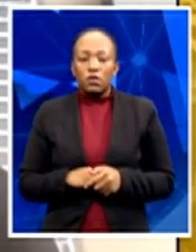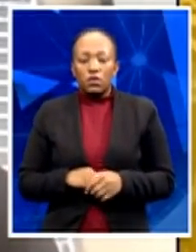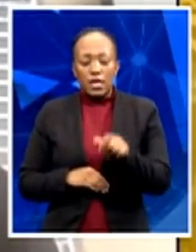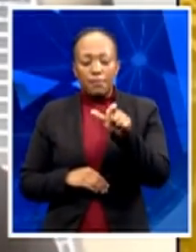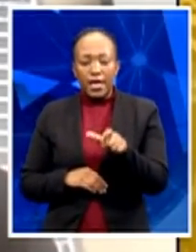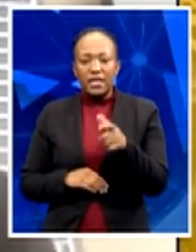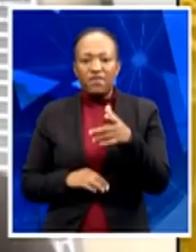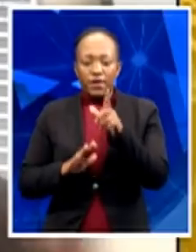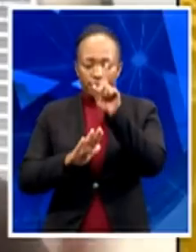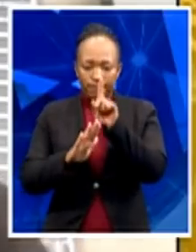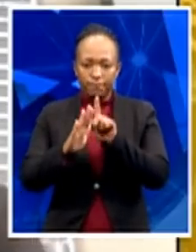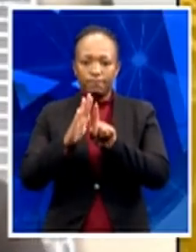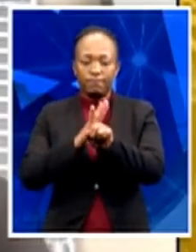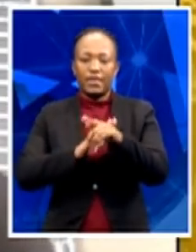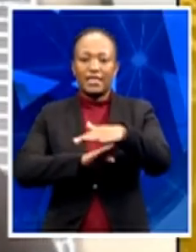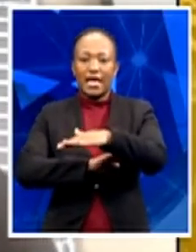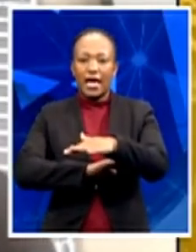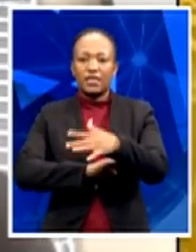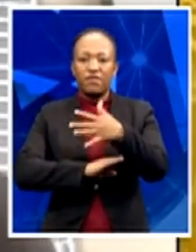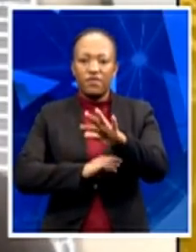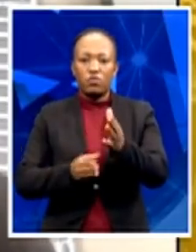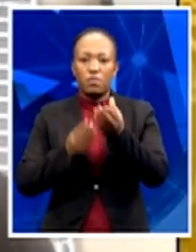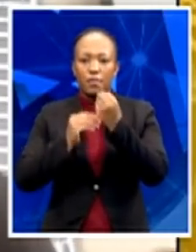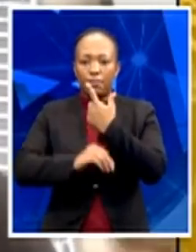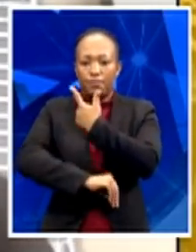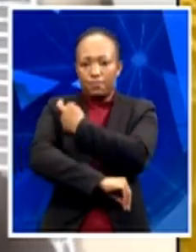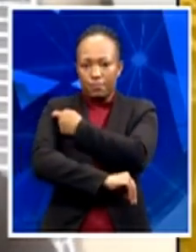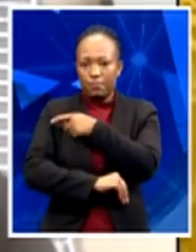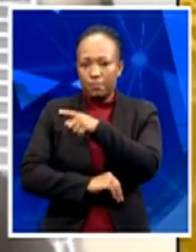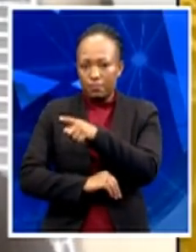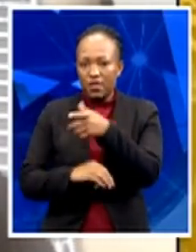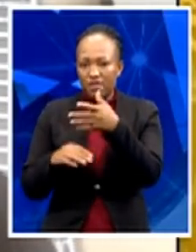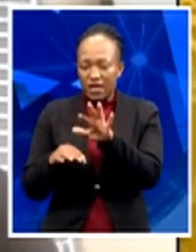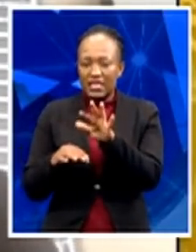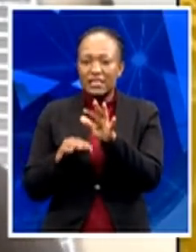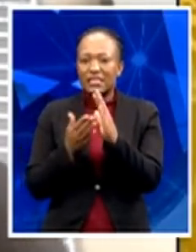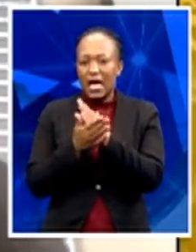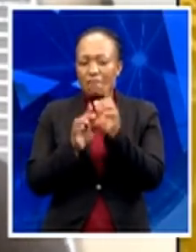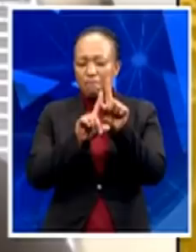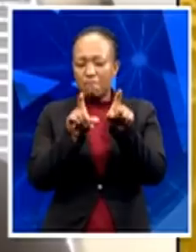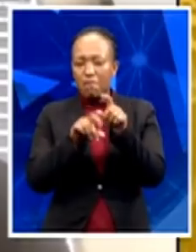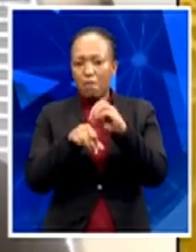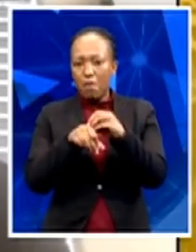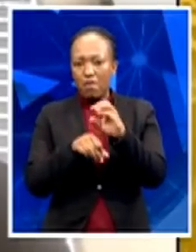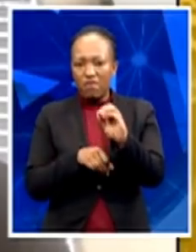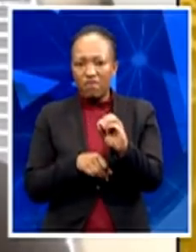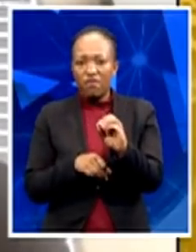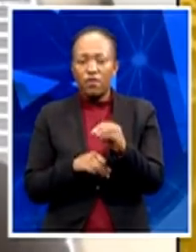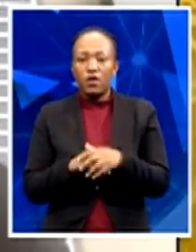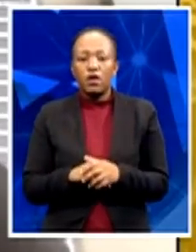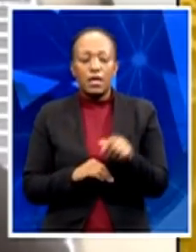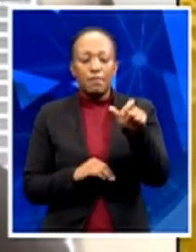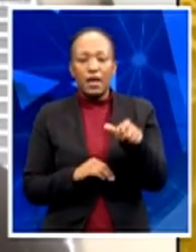members in your constituencies, you would have received such queries, and the senior citizen would have been given a date written